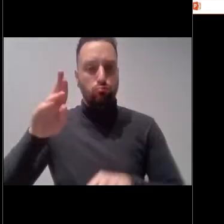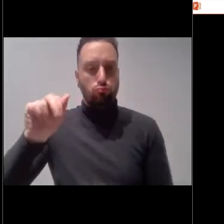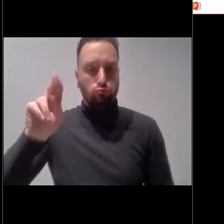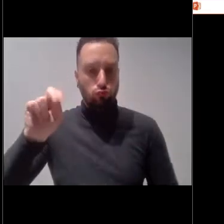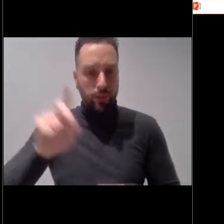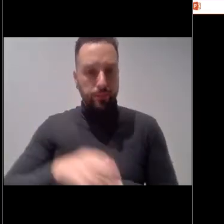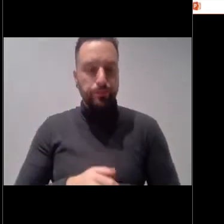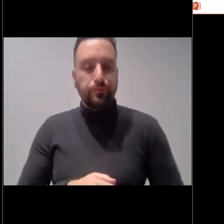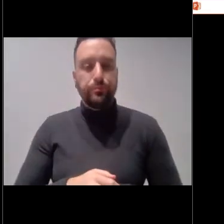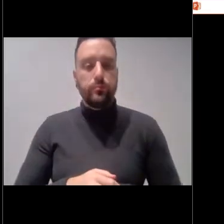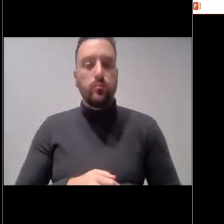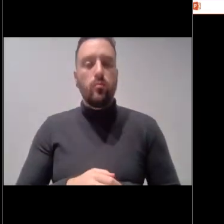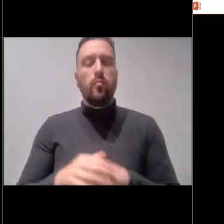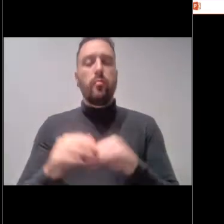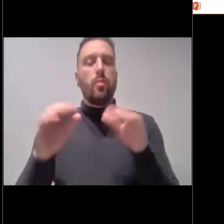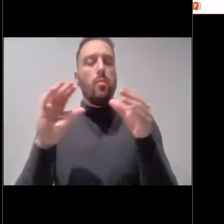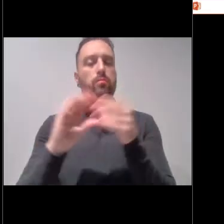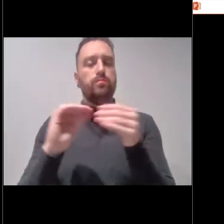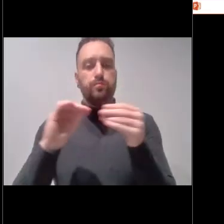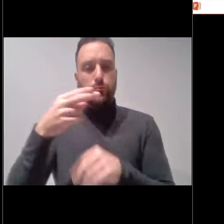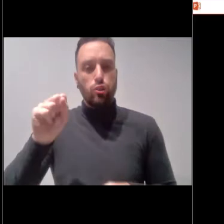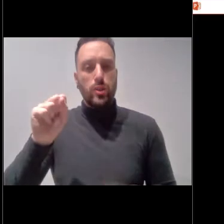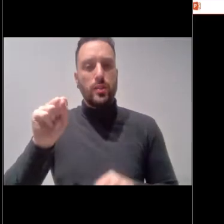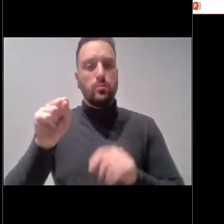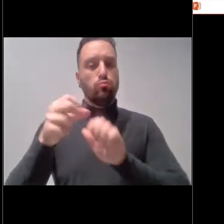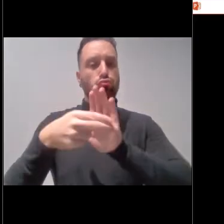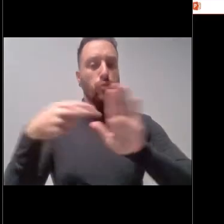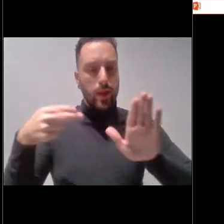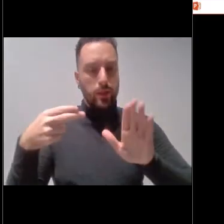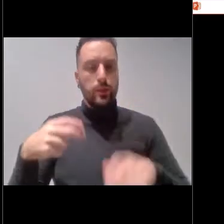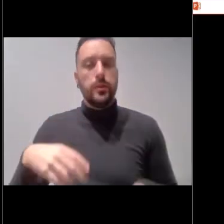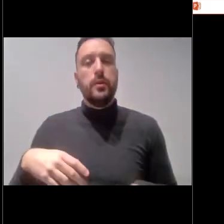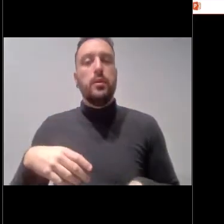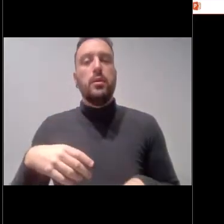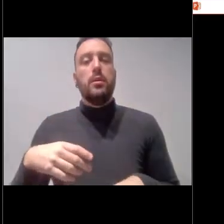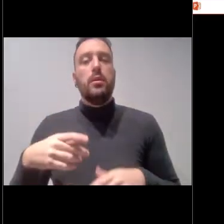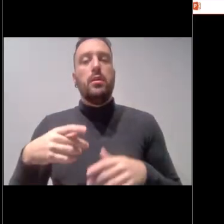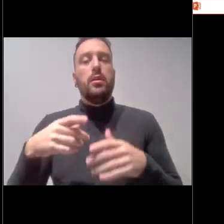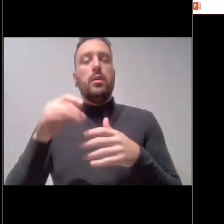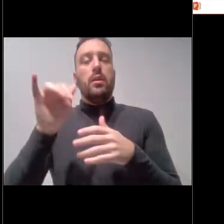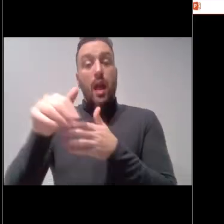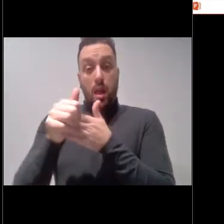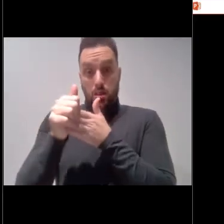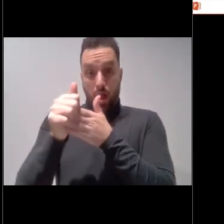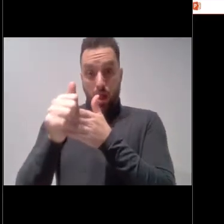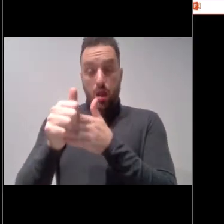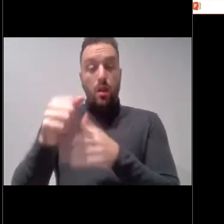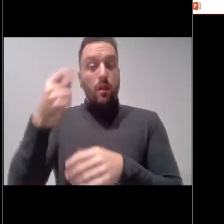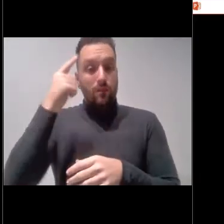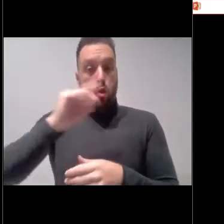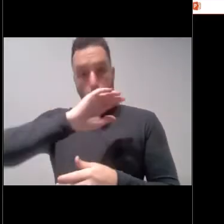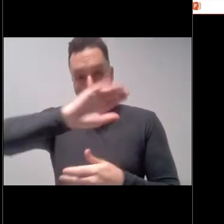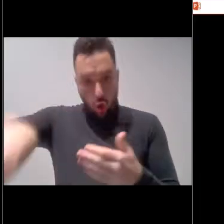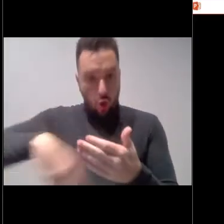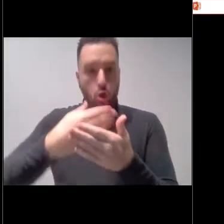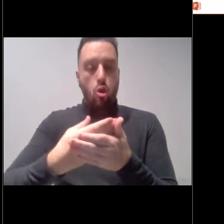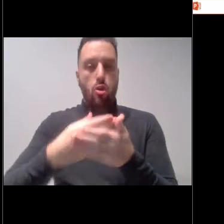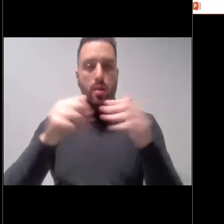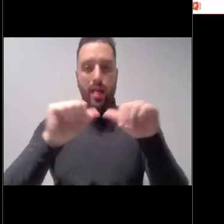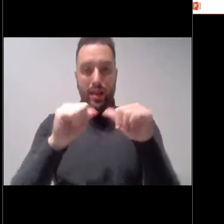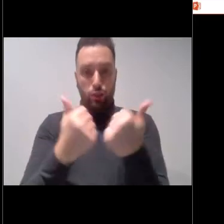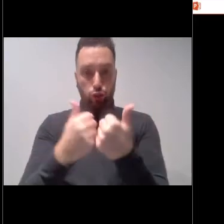When we talk about the HHS brand, we talk about the HHS Brand Guide, and the Brand Guide is for all agencies.